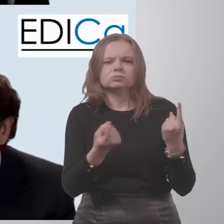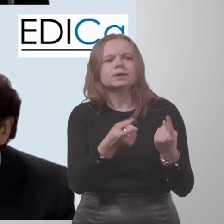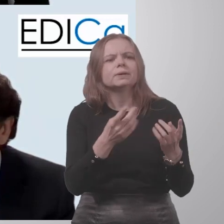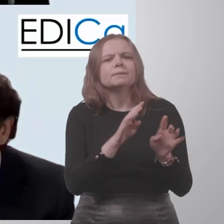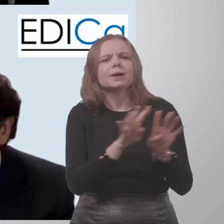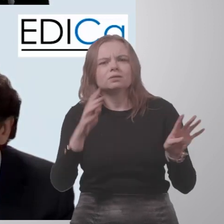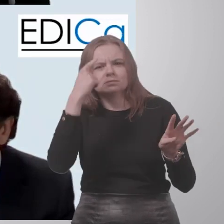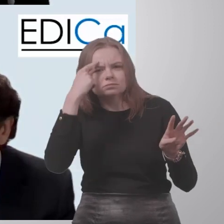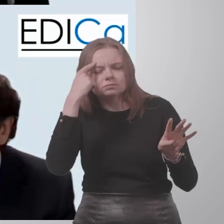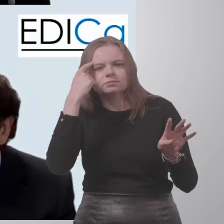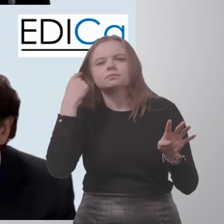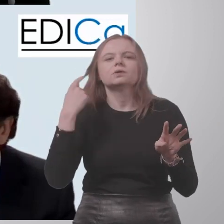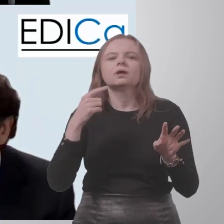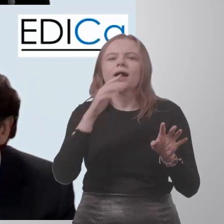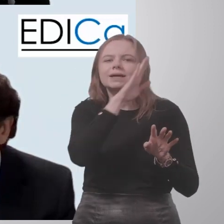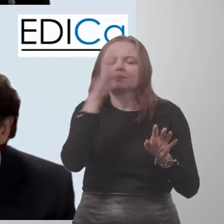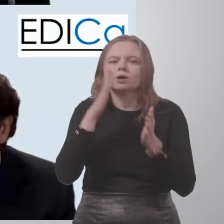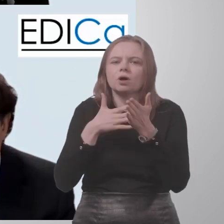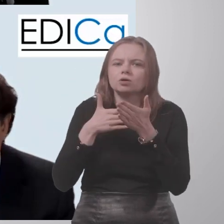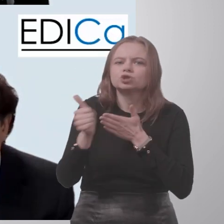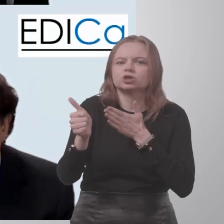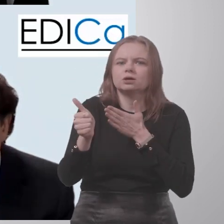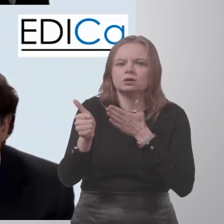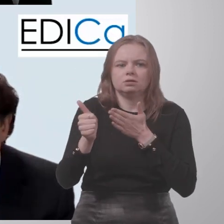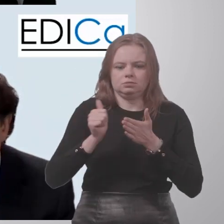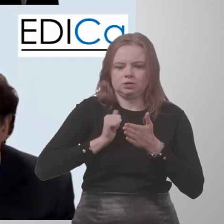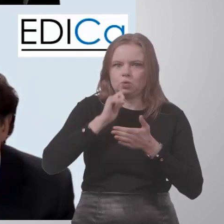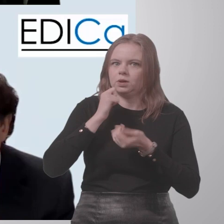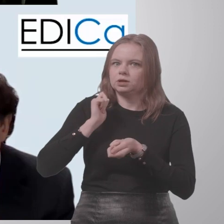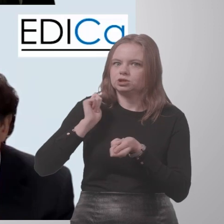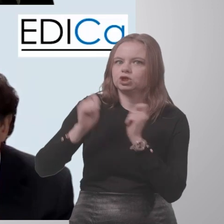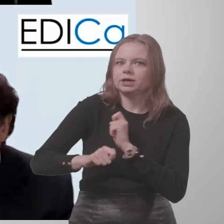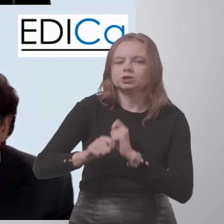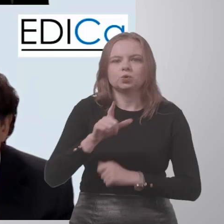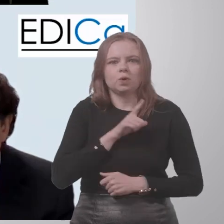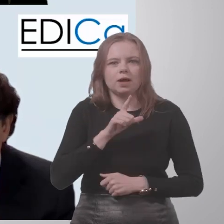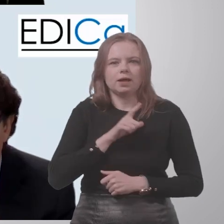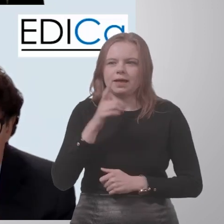will change with a multi-generational academic workforce? Any answers?